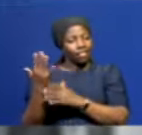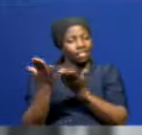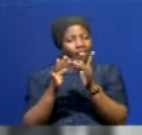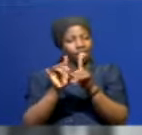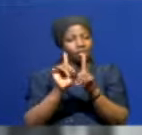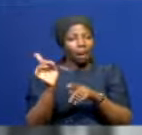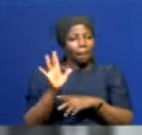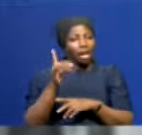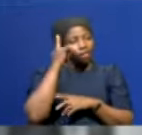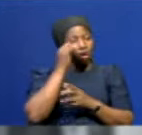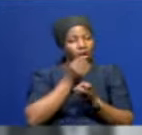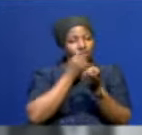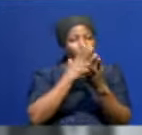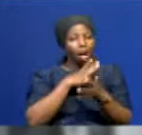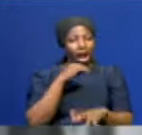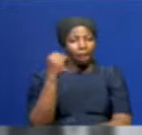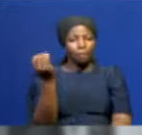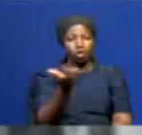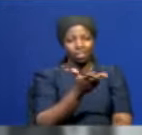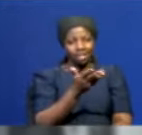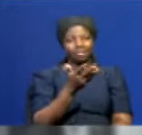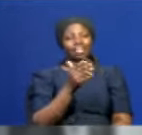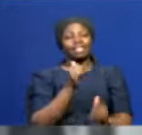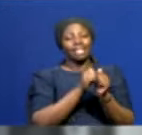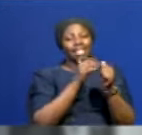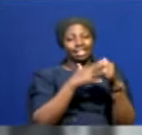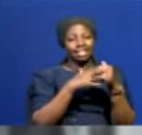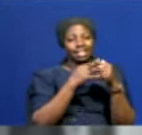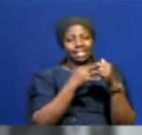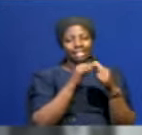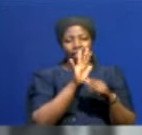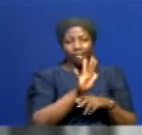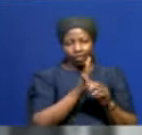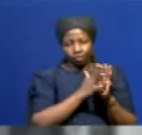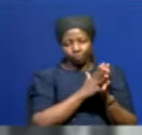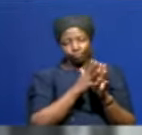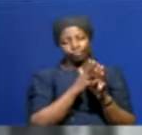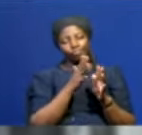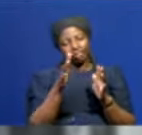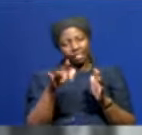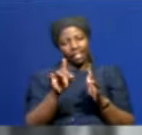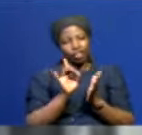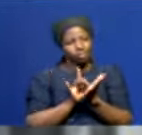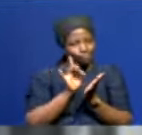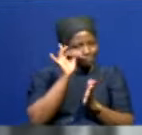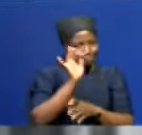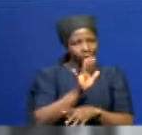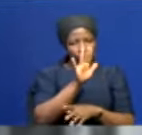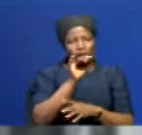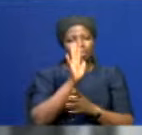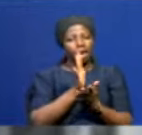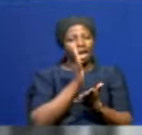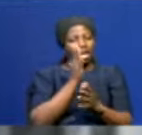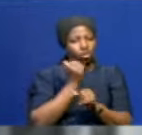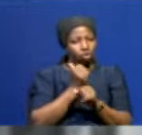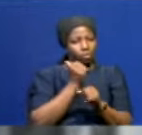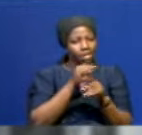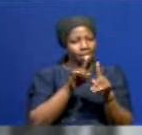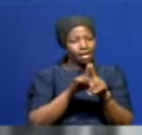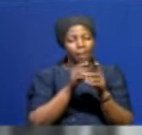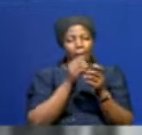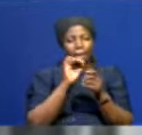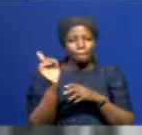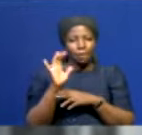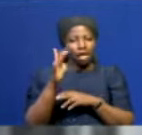Information and Broadcasting. In 1985, Matano was dismissed from his position as Minister for Information